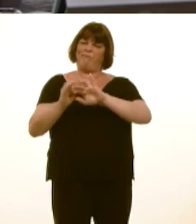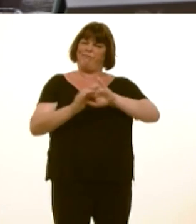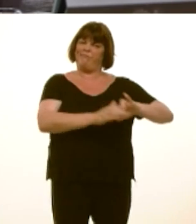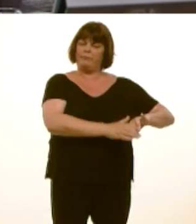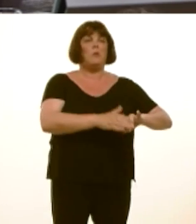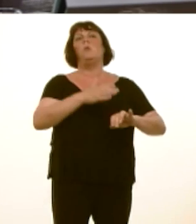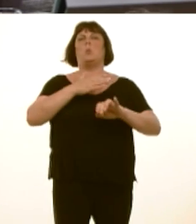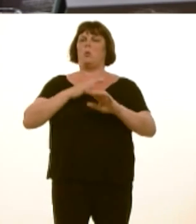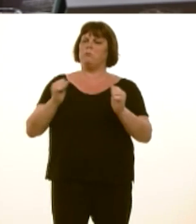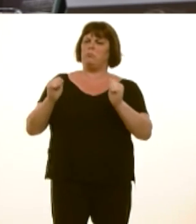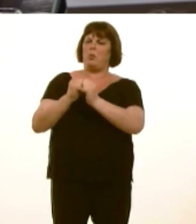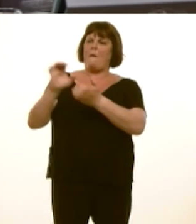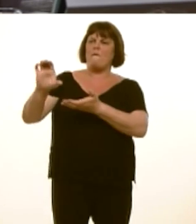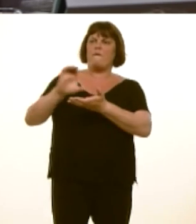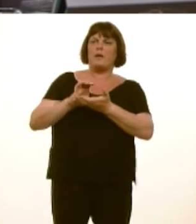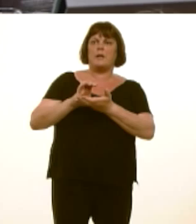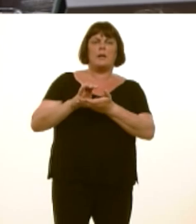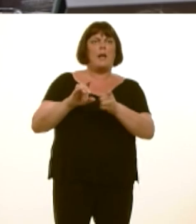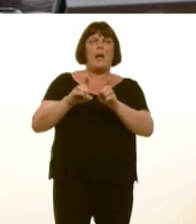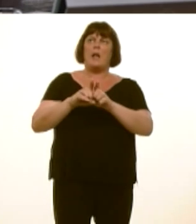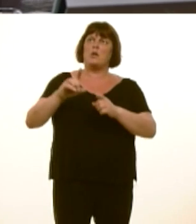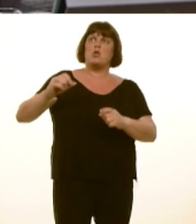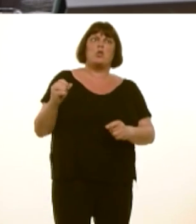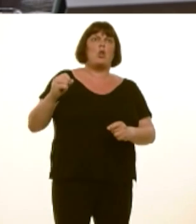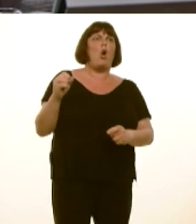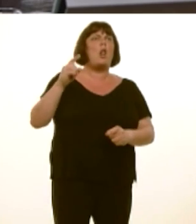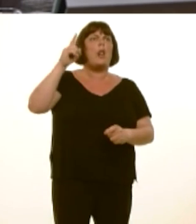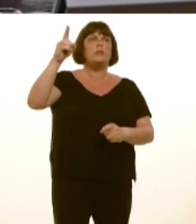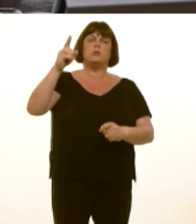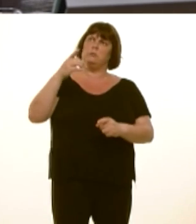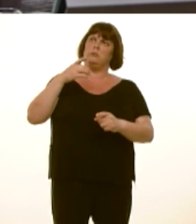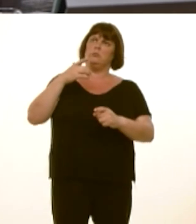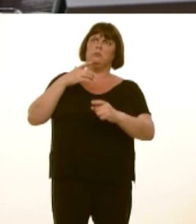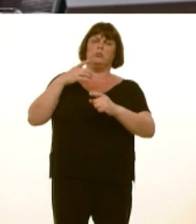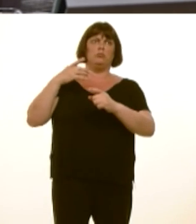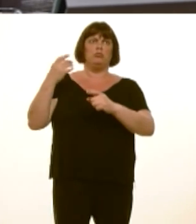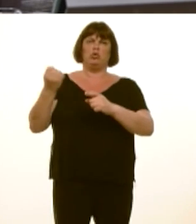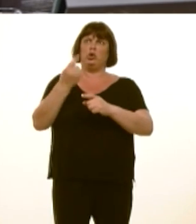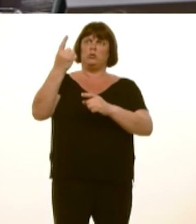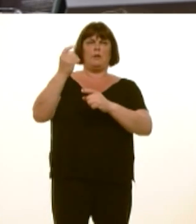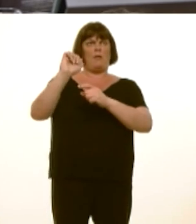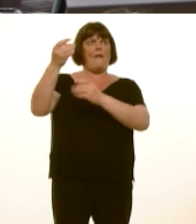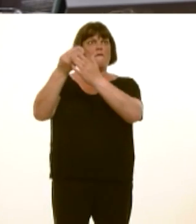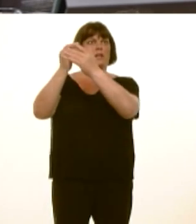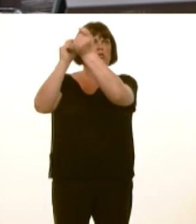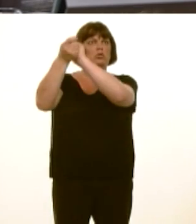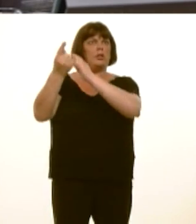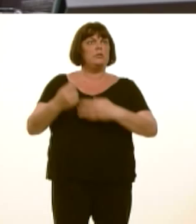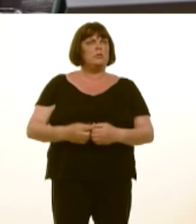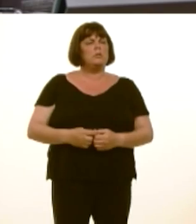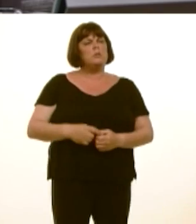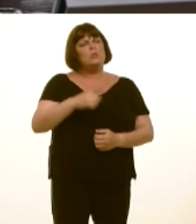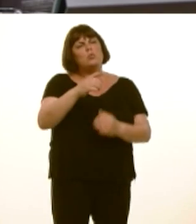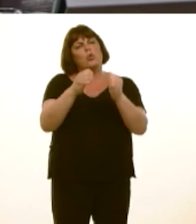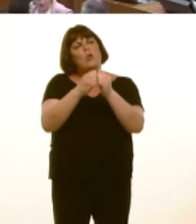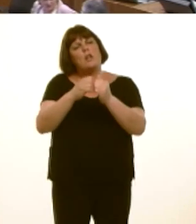share of funding and that Scotland wasn't seen as untouchable as far as funding is concerned. Would she join me in saying that Scotland